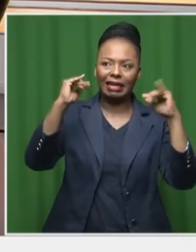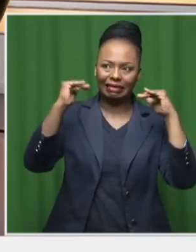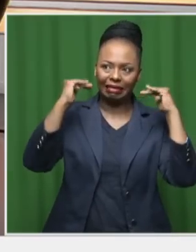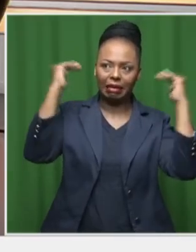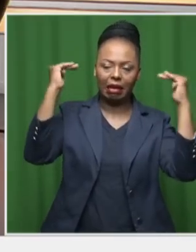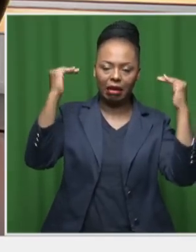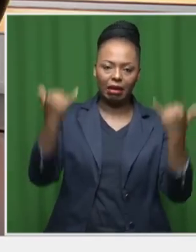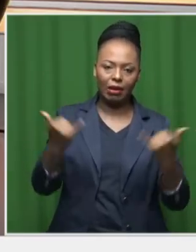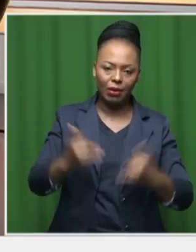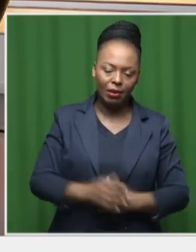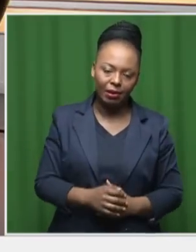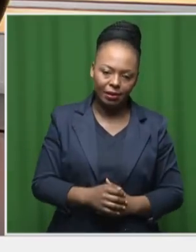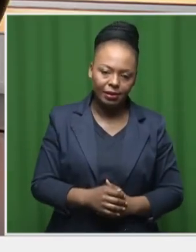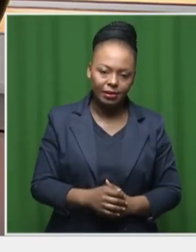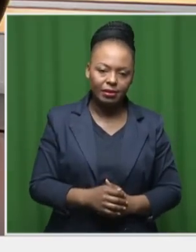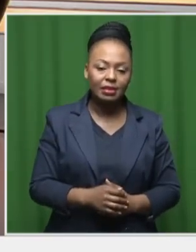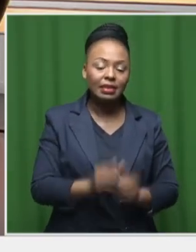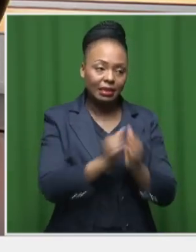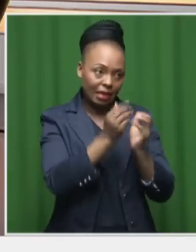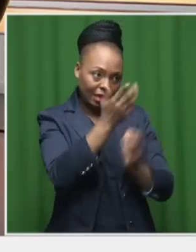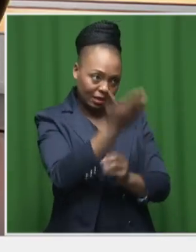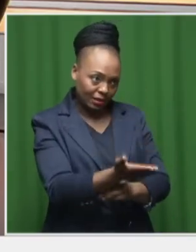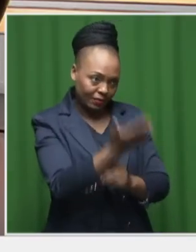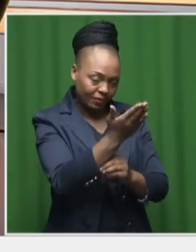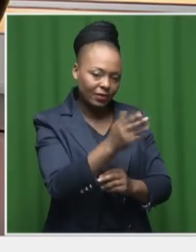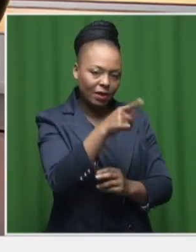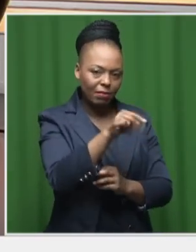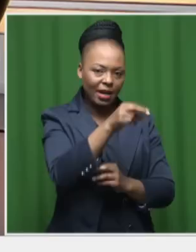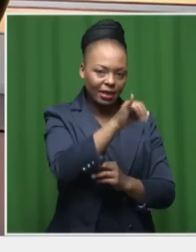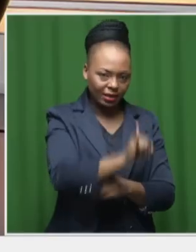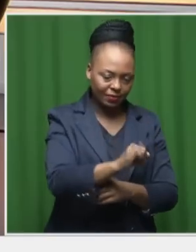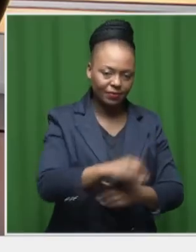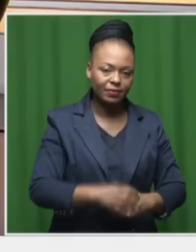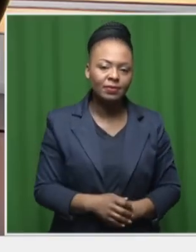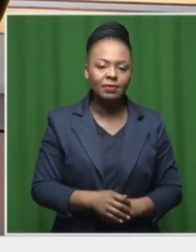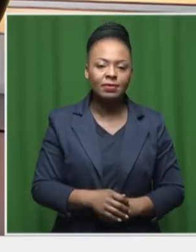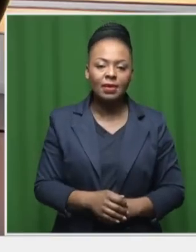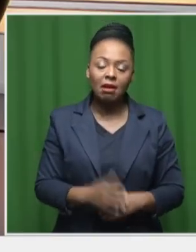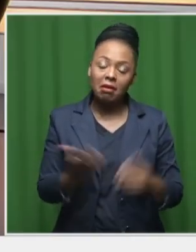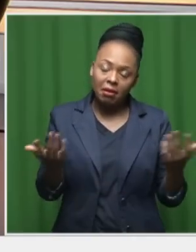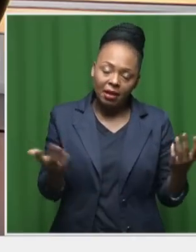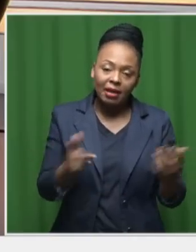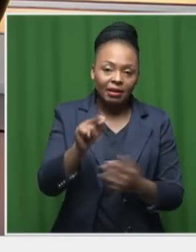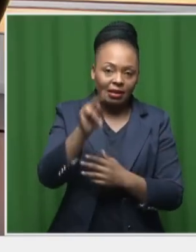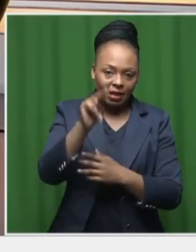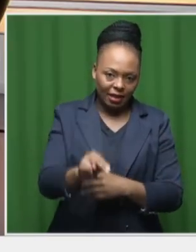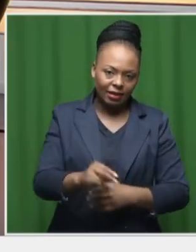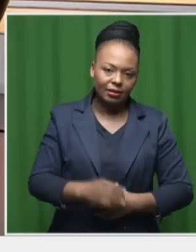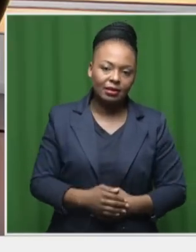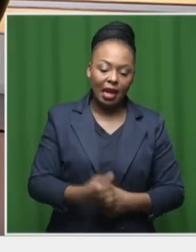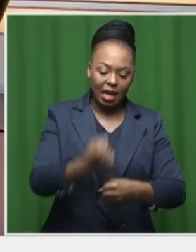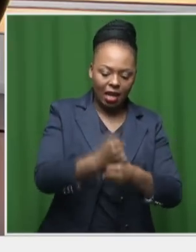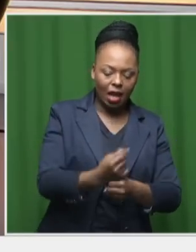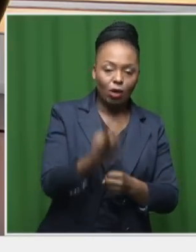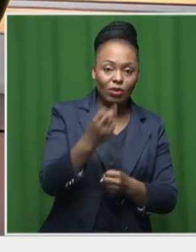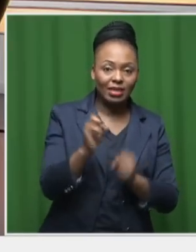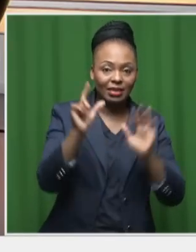you. Well, Leanne, let's get back to what South Africa had done in